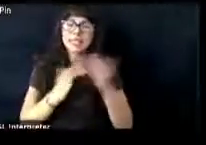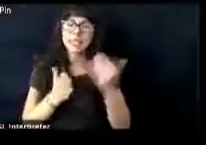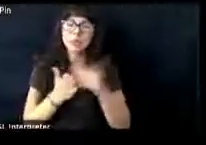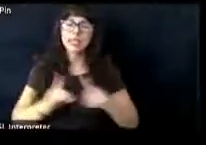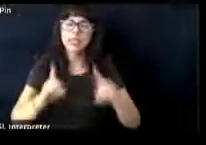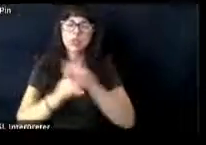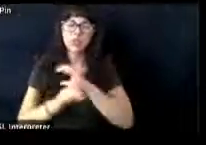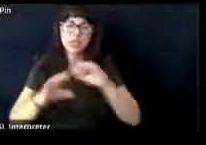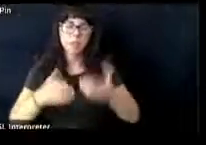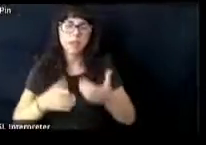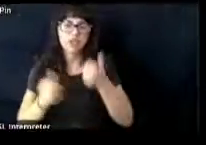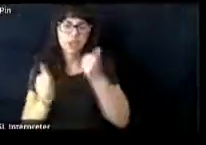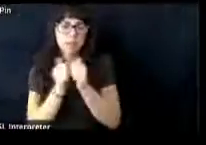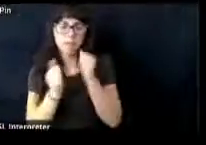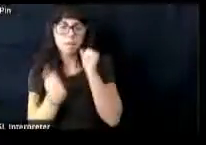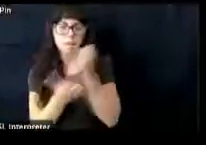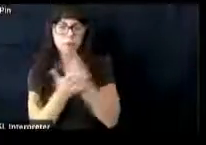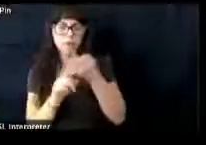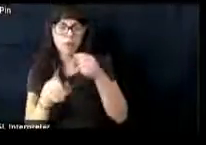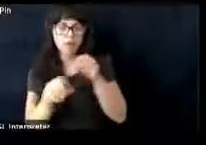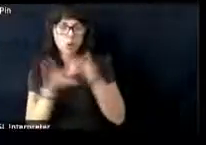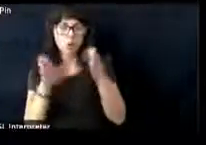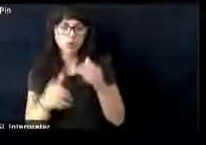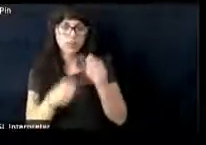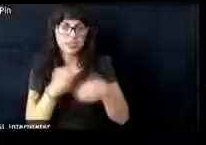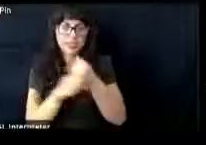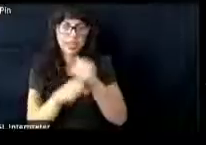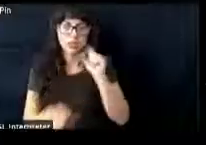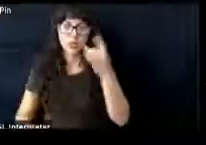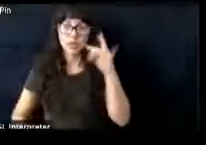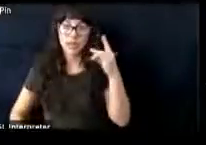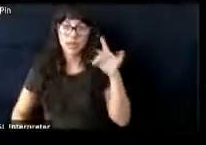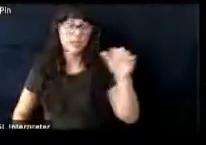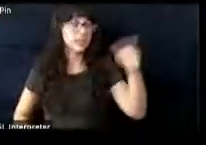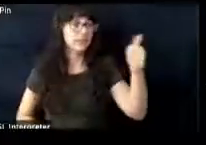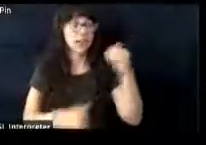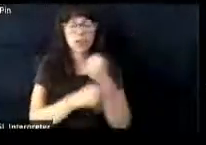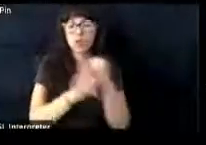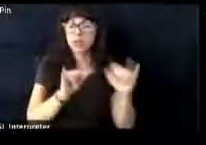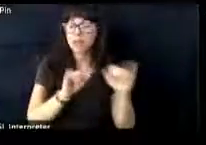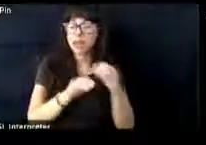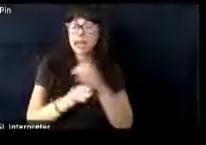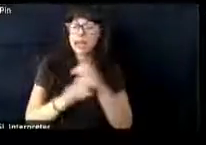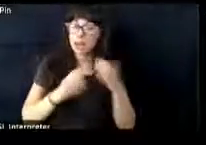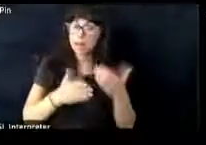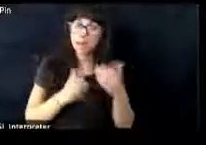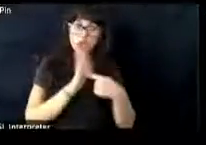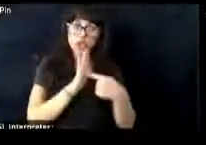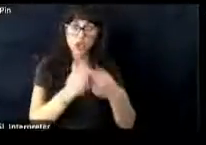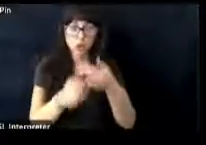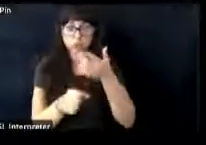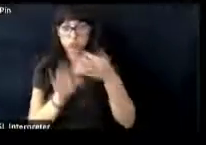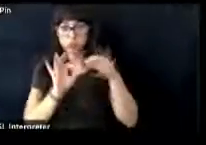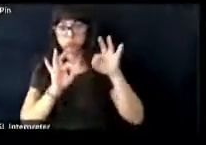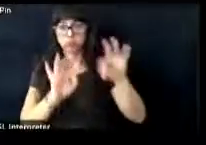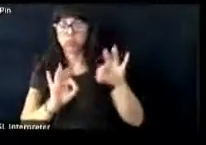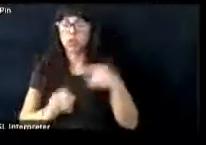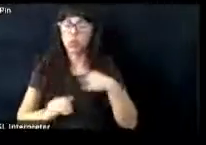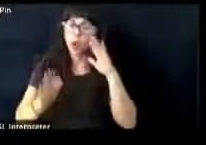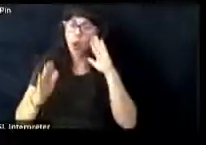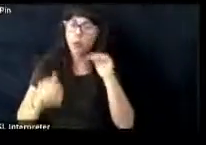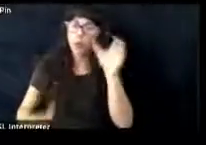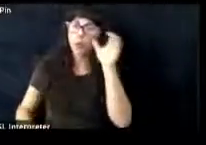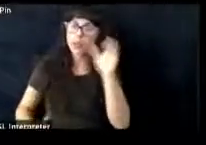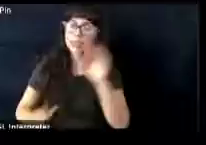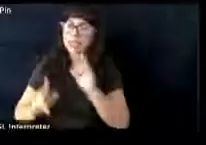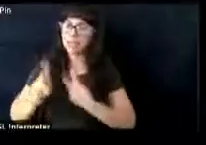voters in 2018. Independent commissions have proven to be efficient, and we hope you will listen to the public and keep us together as